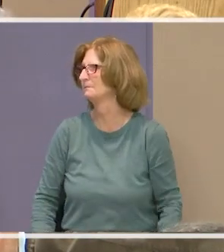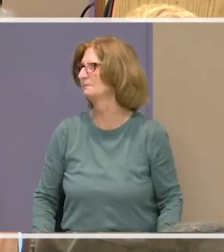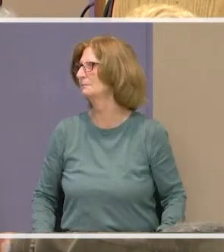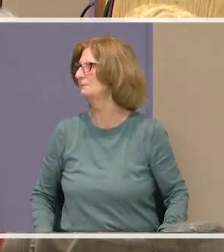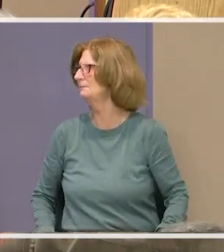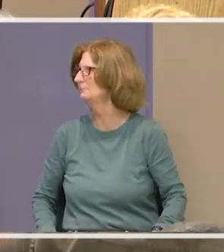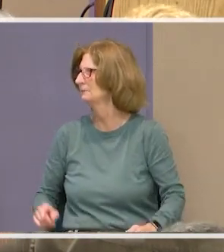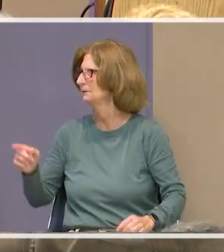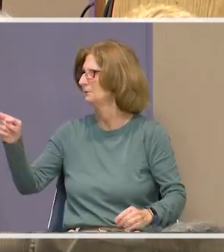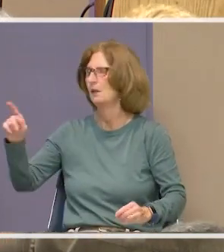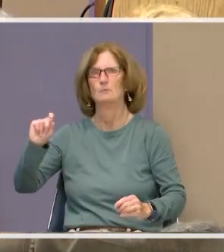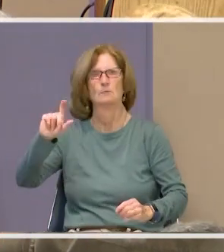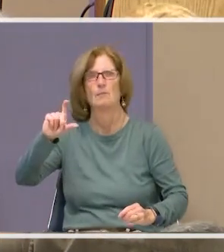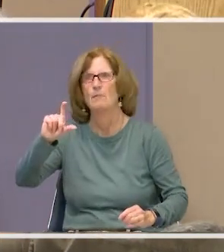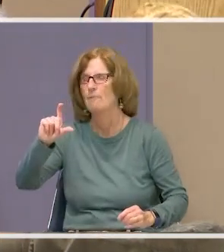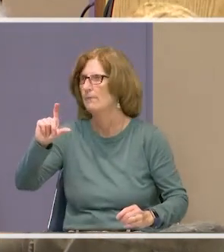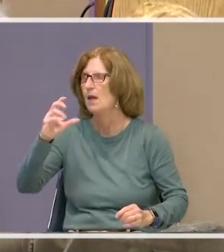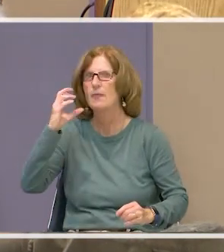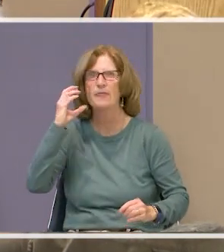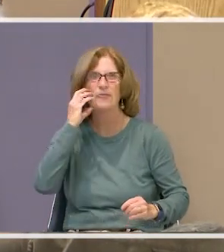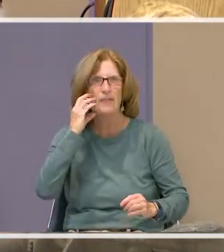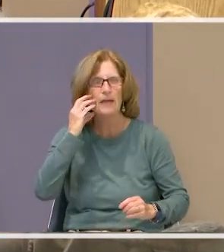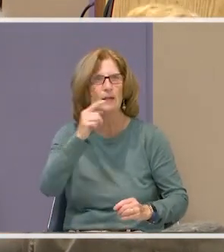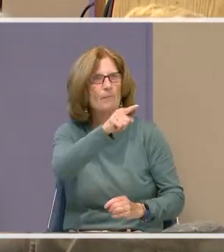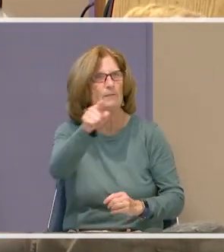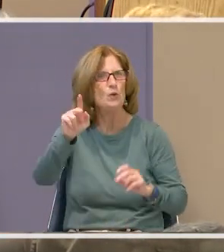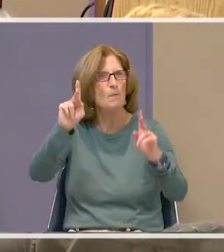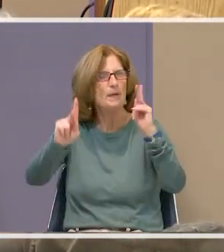It's the most I've ever gone from